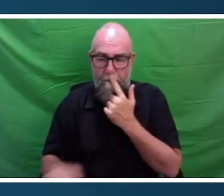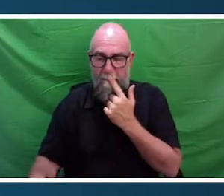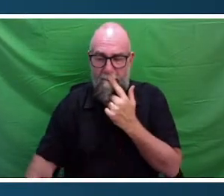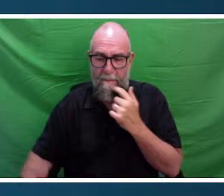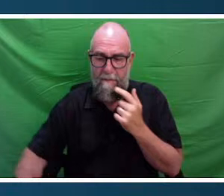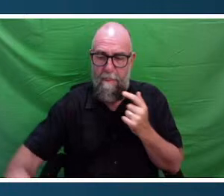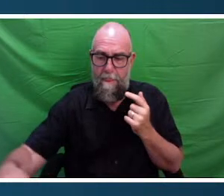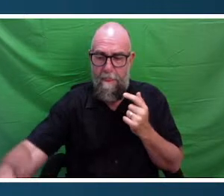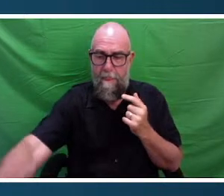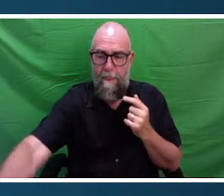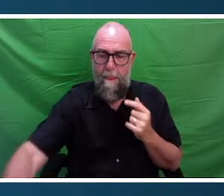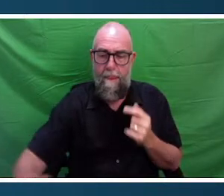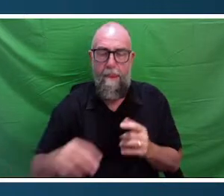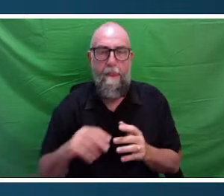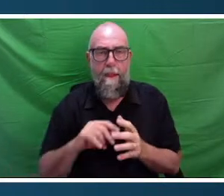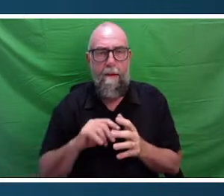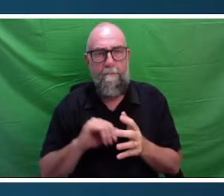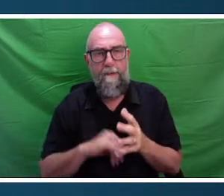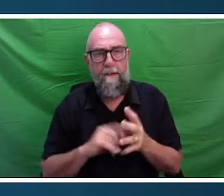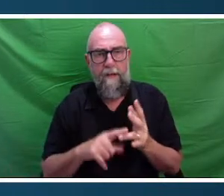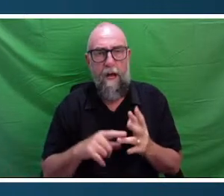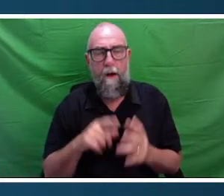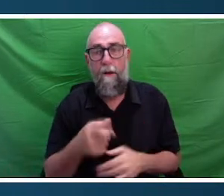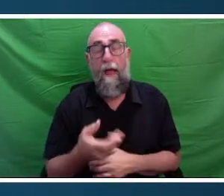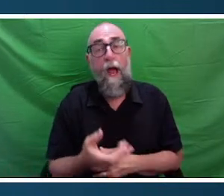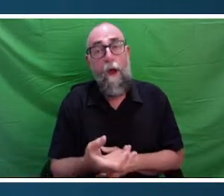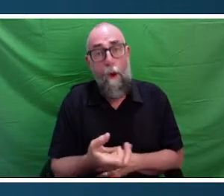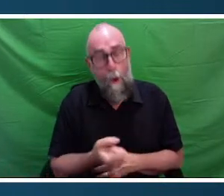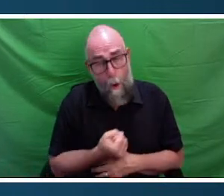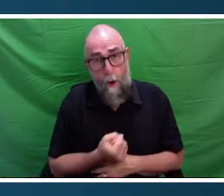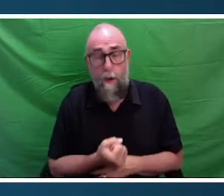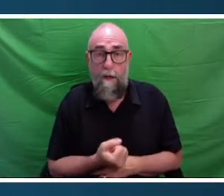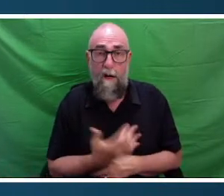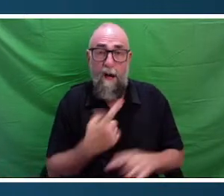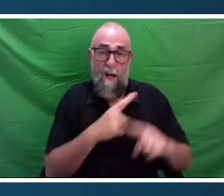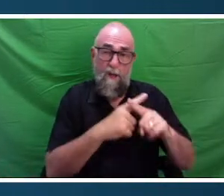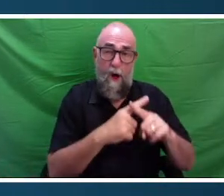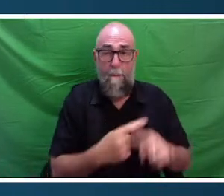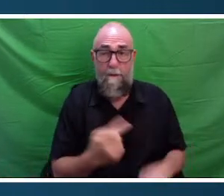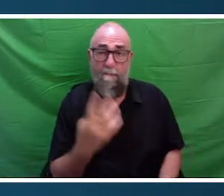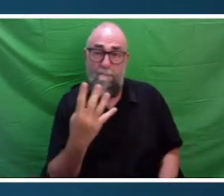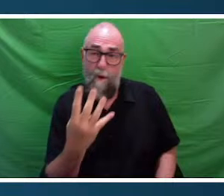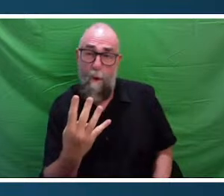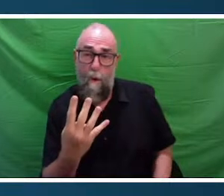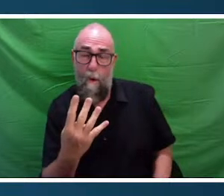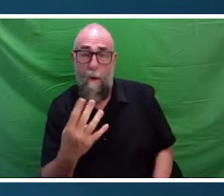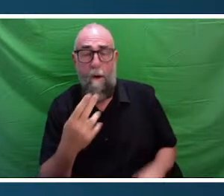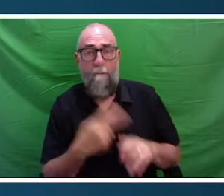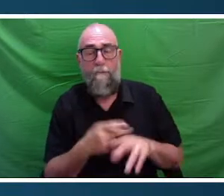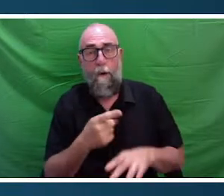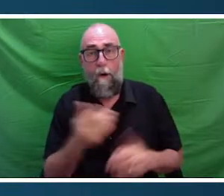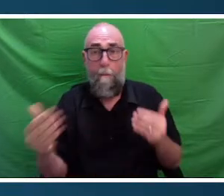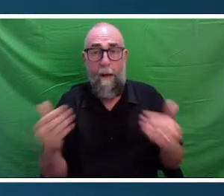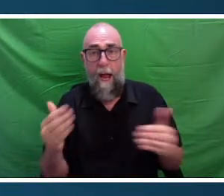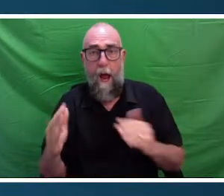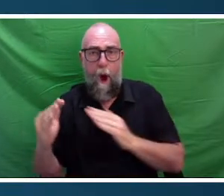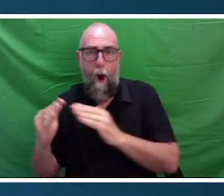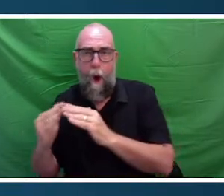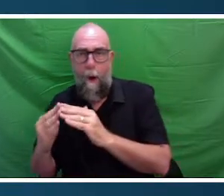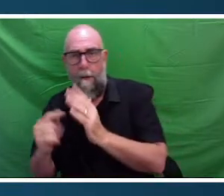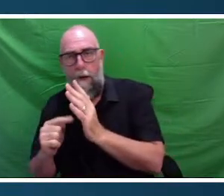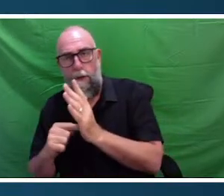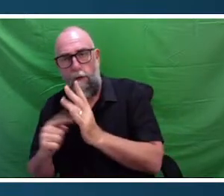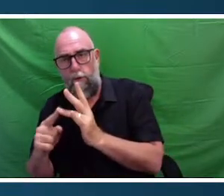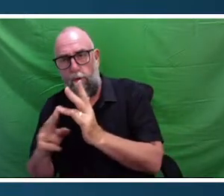And earnings gains, so as I mentioned, about 3 to 4 times for Tongan workers, and 9 to 10 times that for Vanuatu. And that exercise we do using all the individual